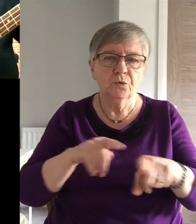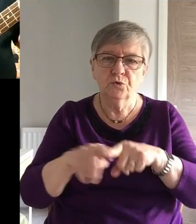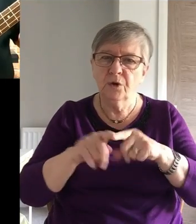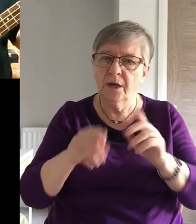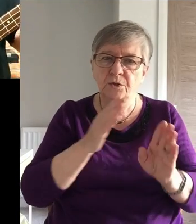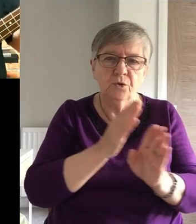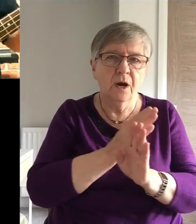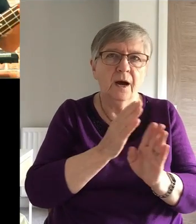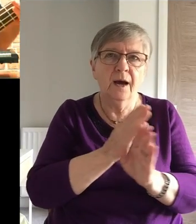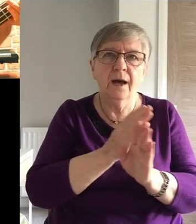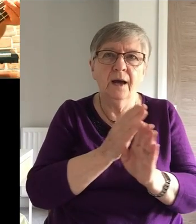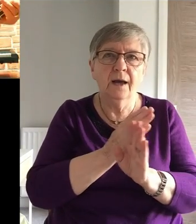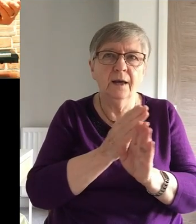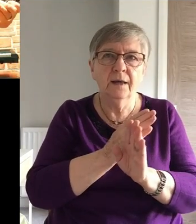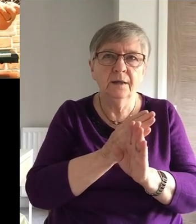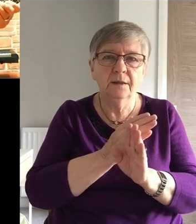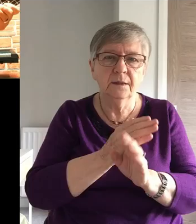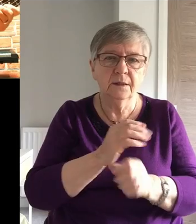Try to